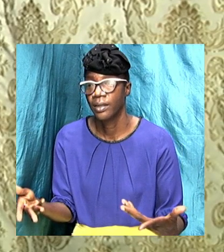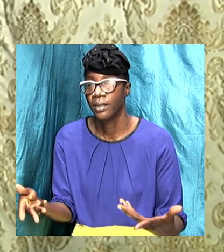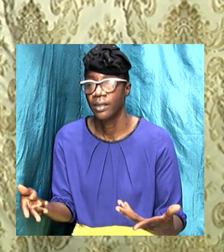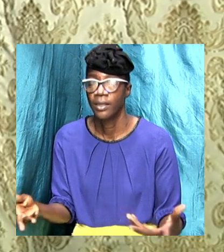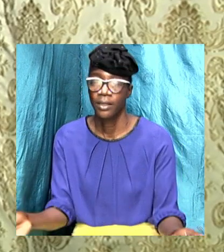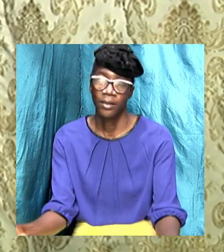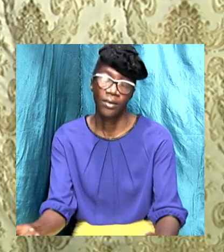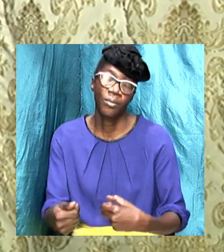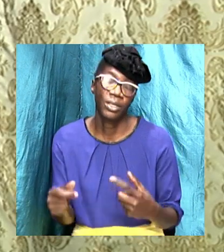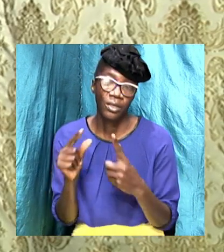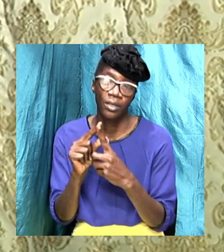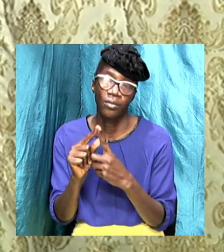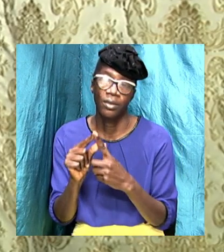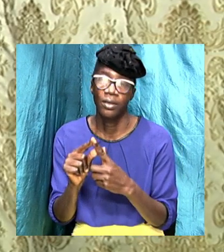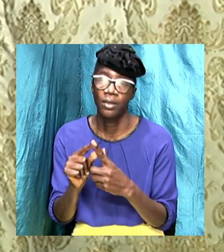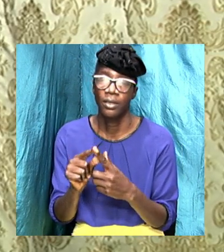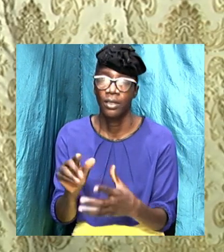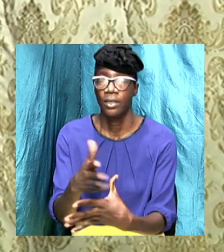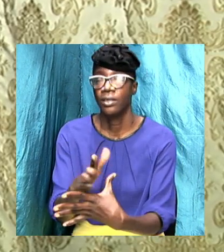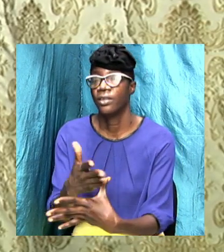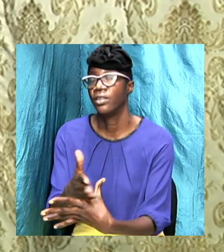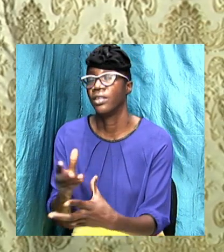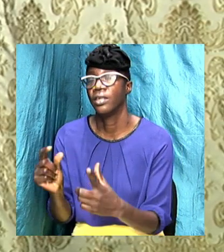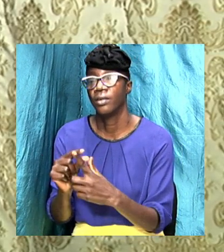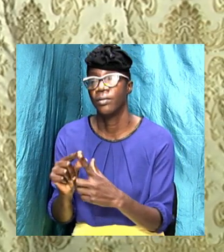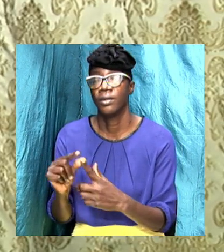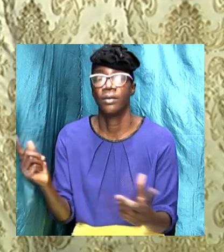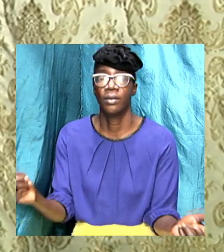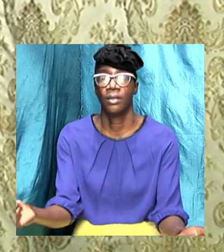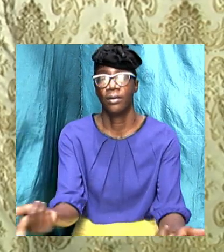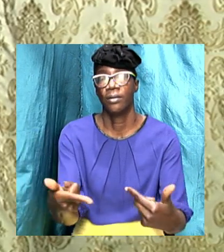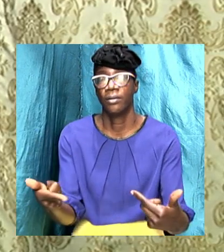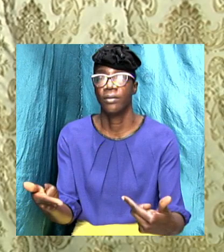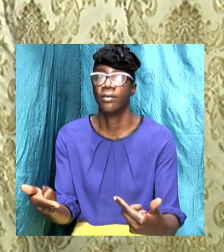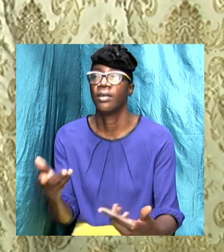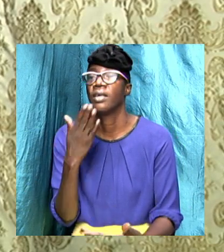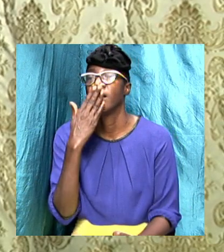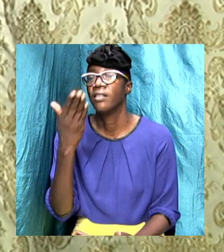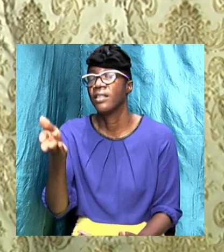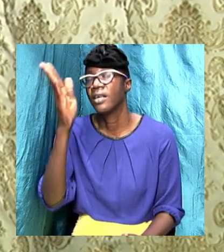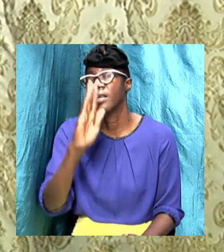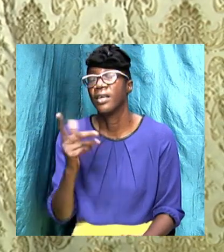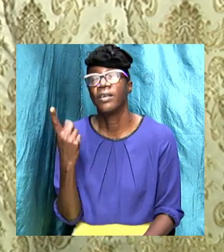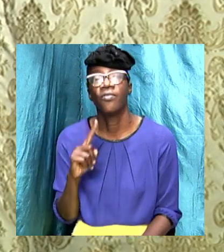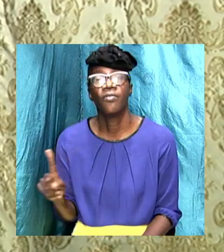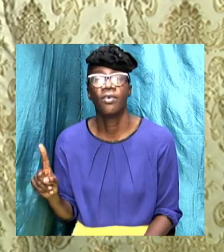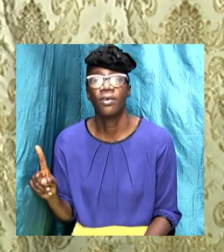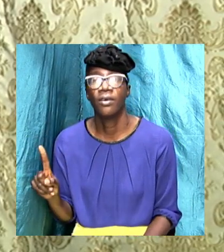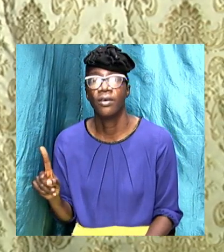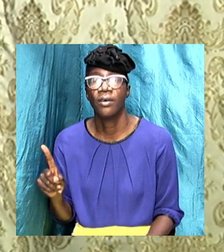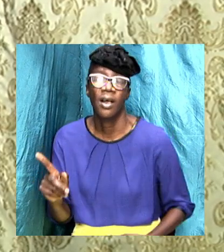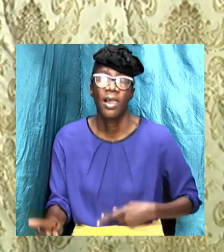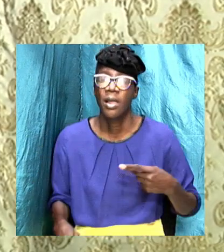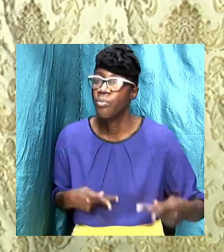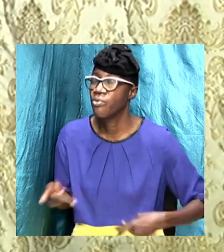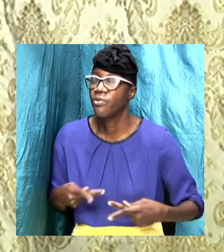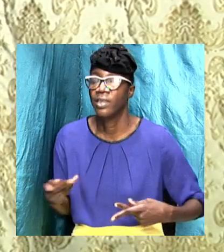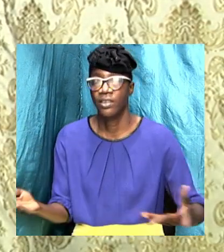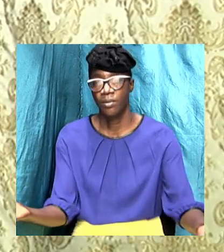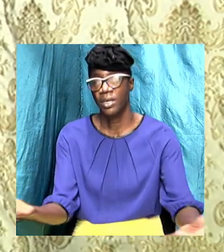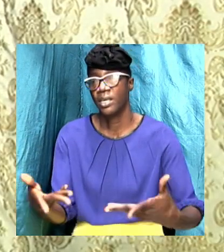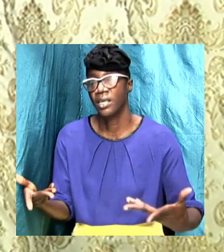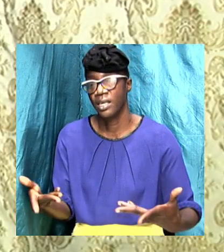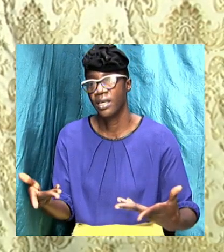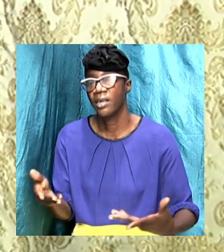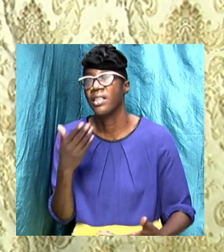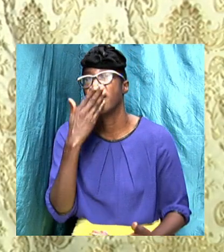get into the word and to share a word with us. And, you know, we really thank God for, you know, the privilege to be here. And we really thank